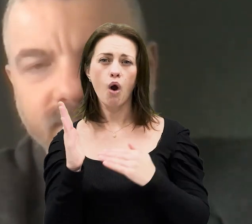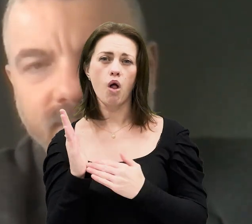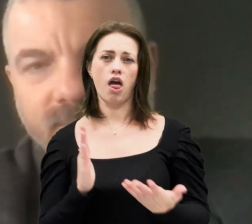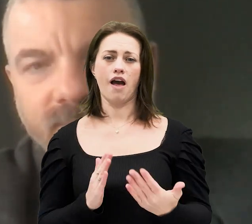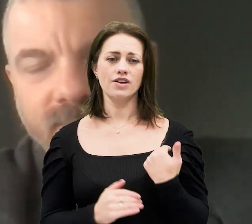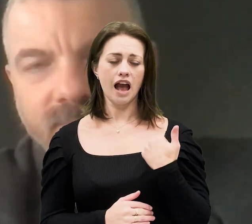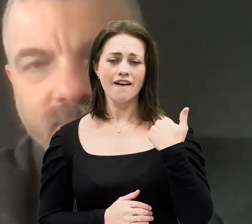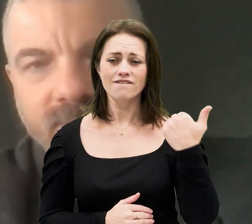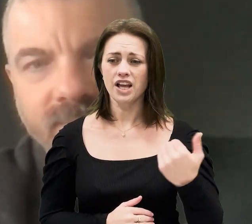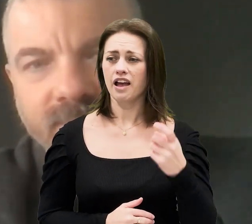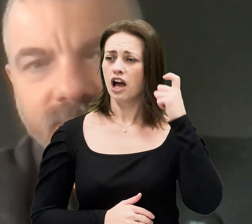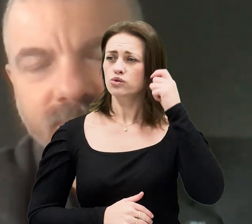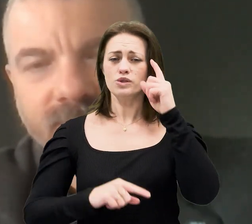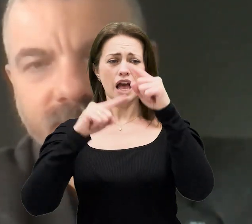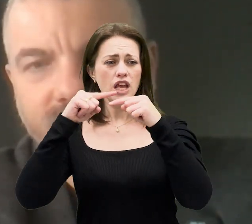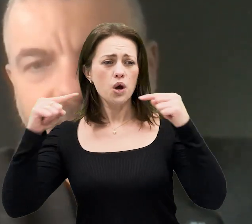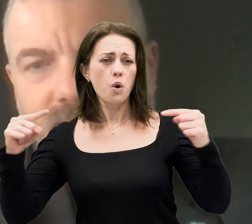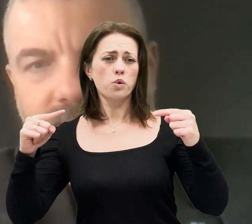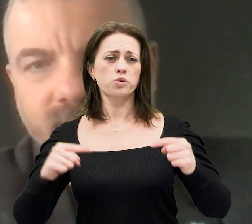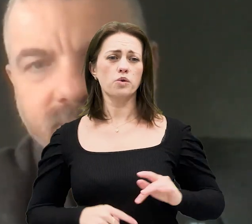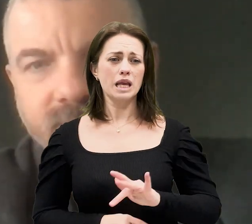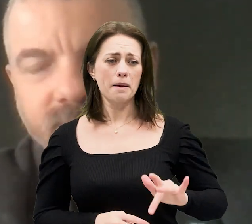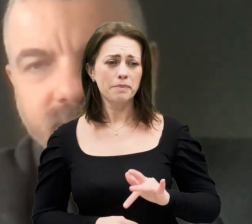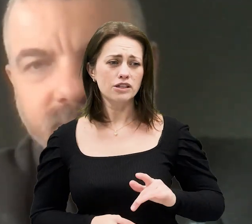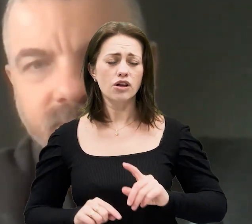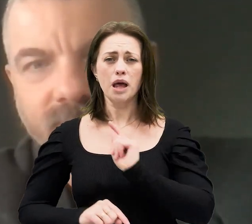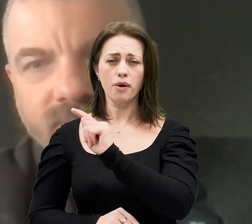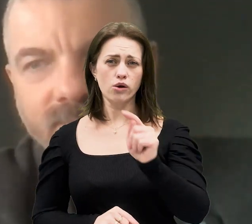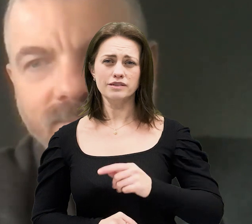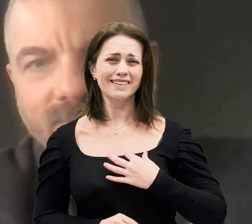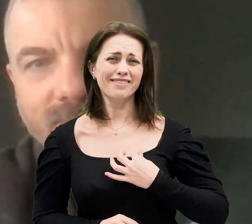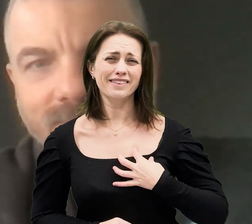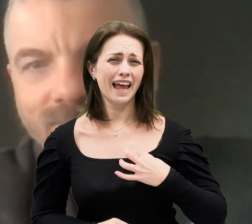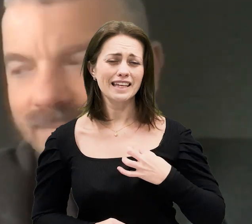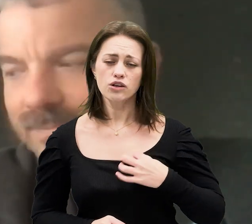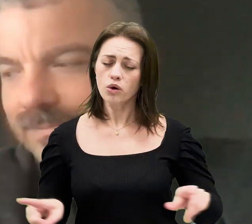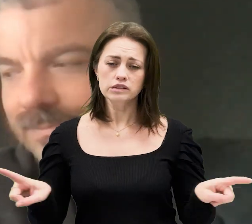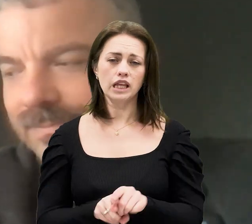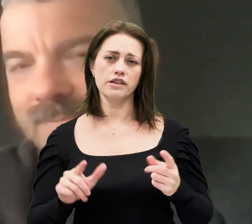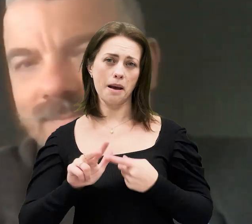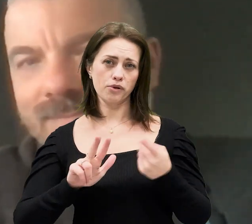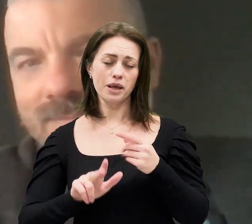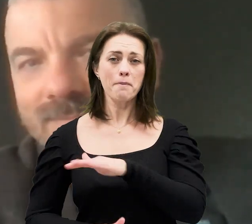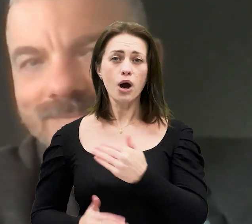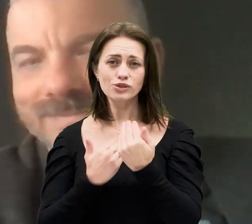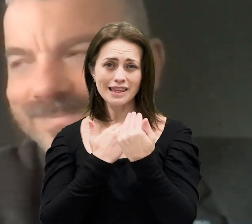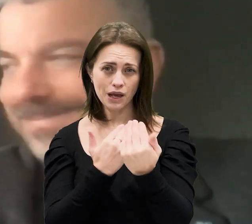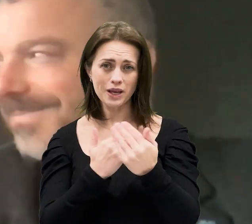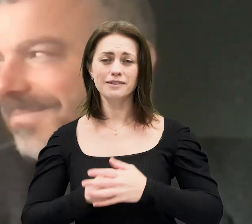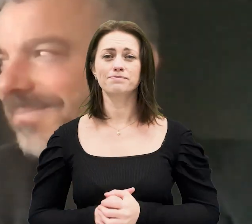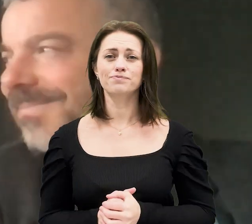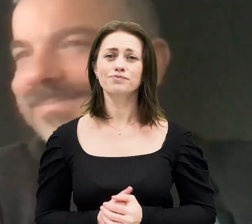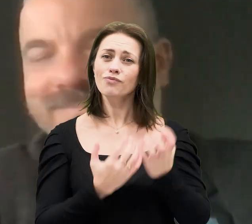gender, age, social, cultural background, or other circumstances. Thank you very